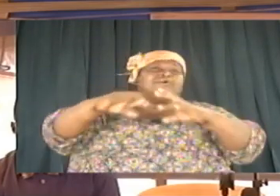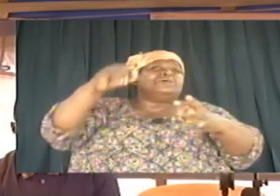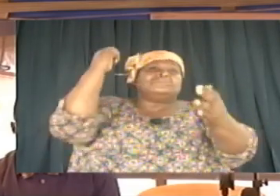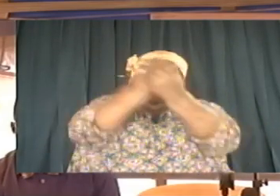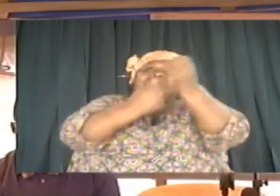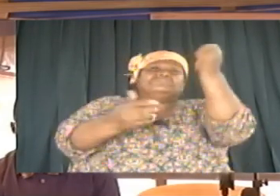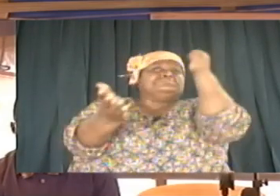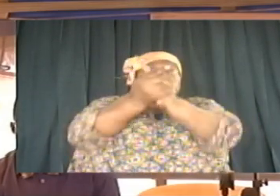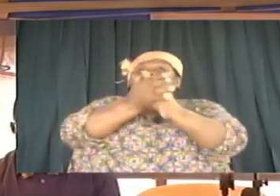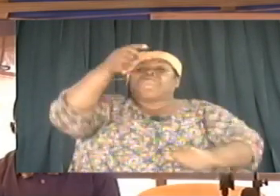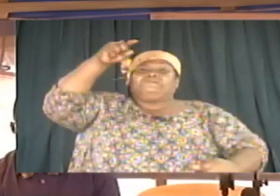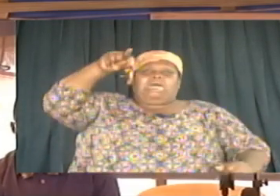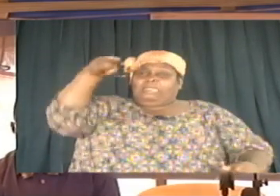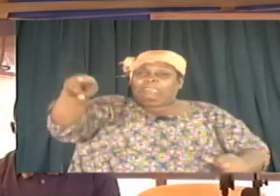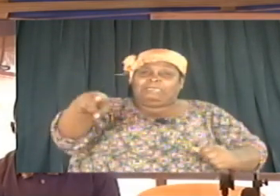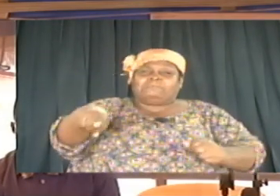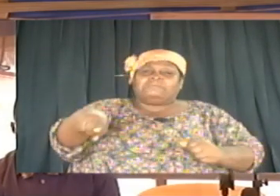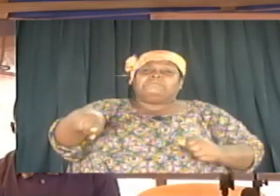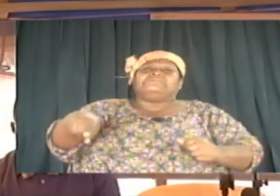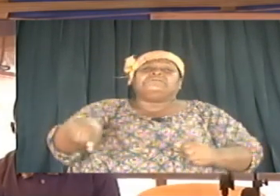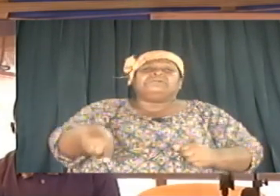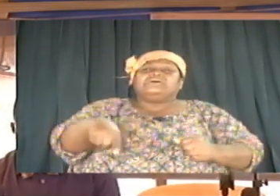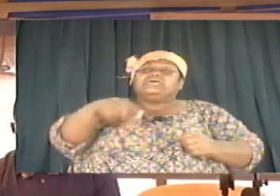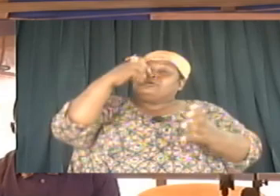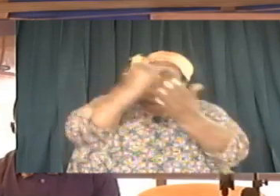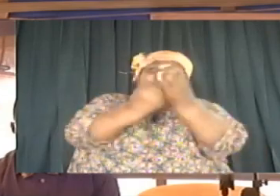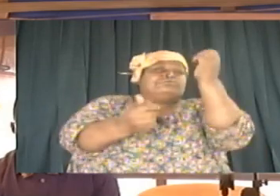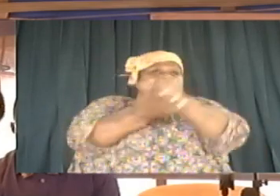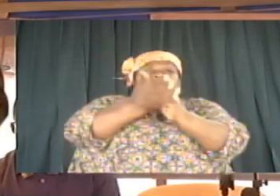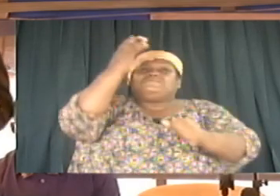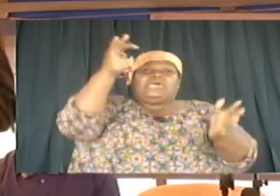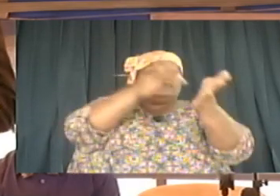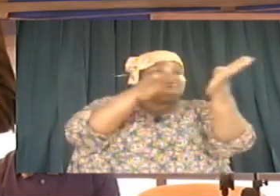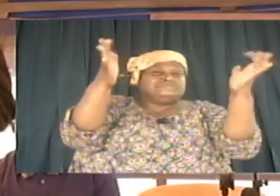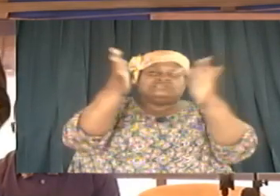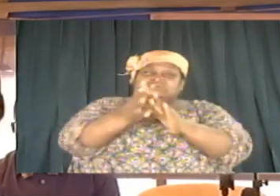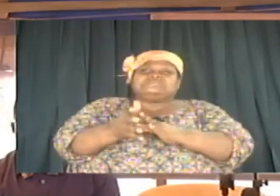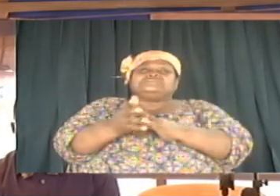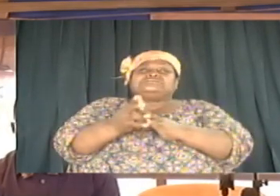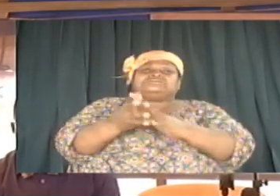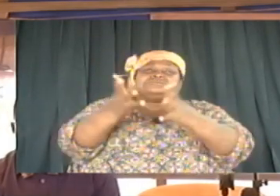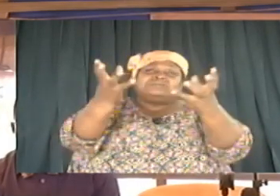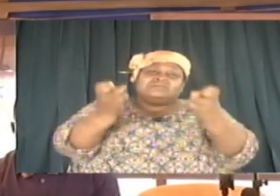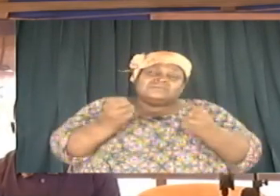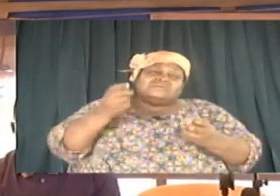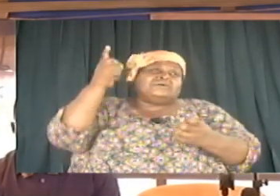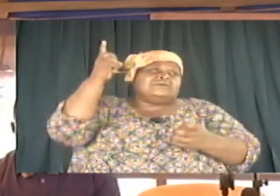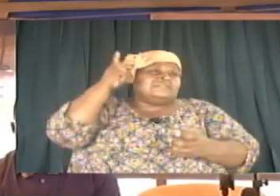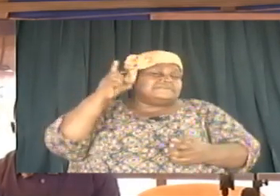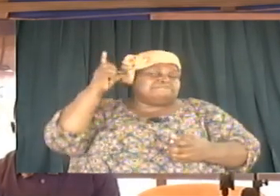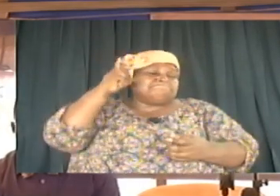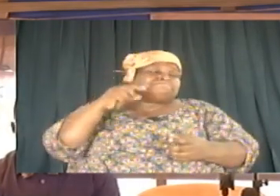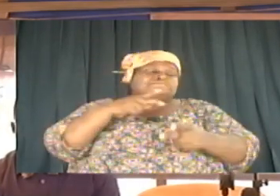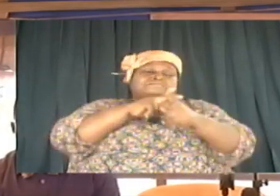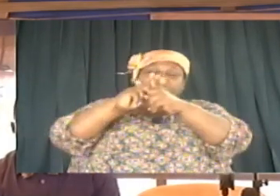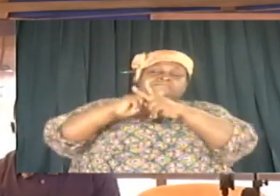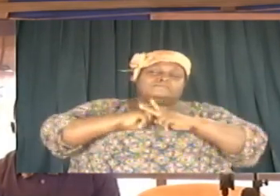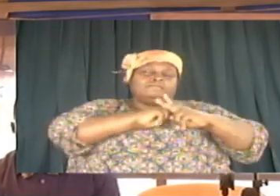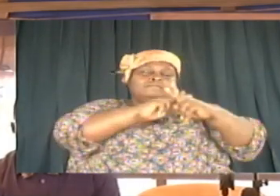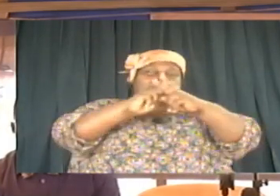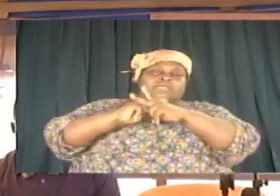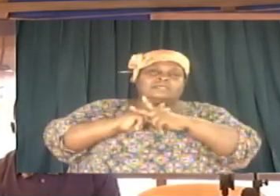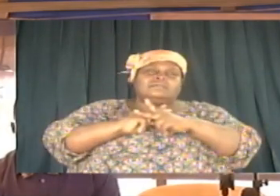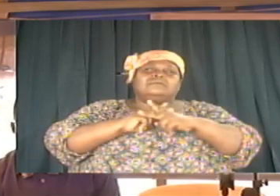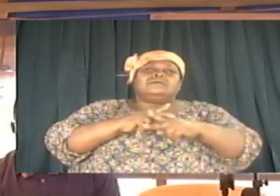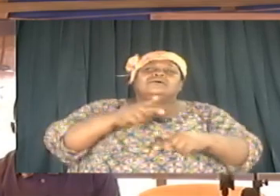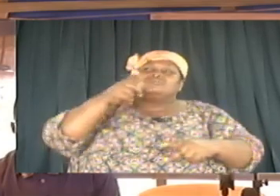him, get rid of him. I want us to listen carefully. I want us to look on that